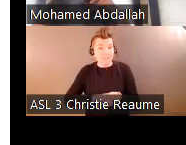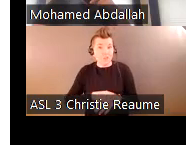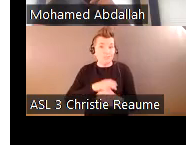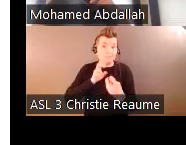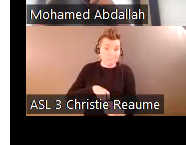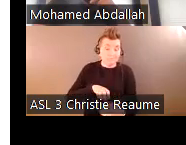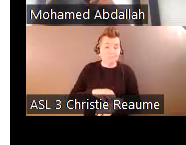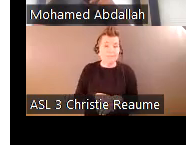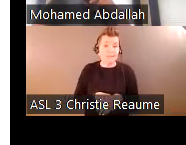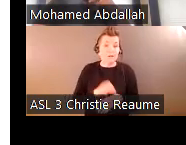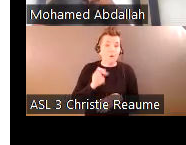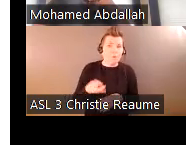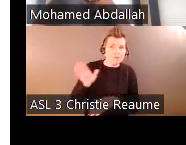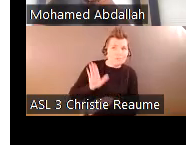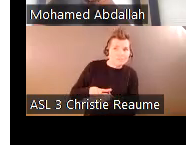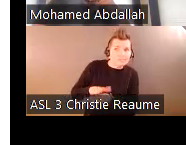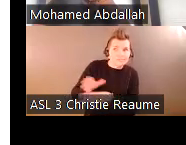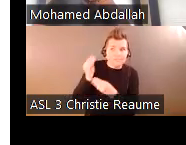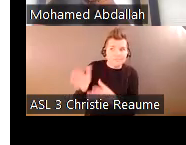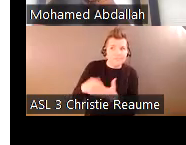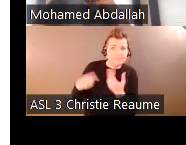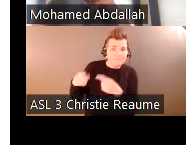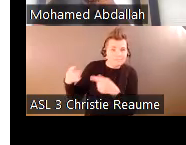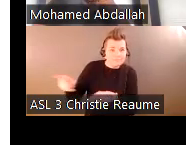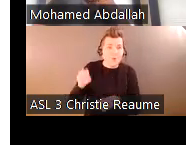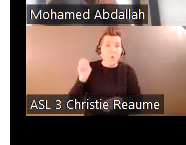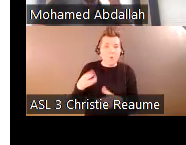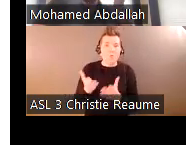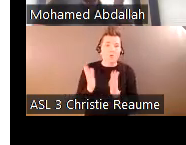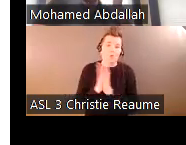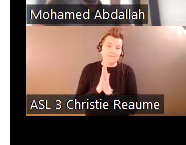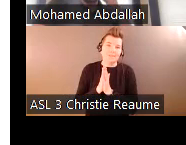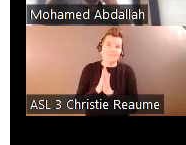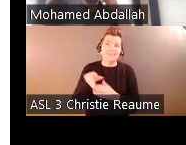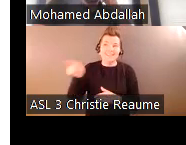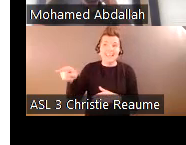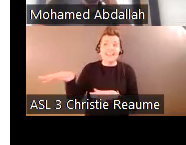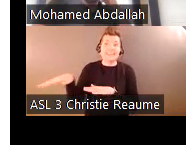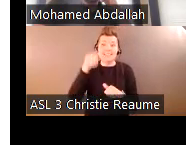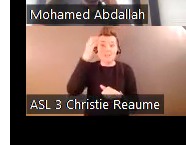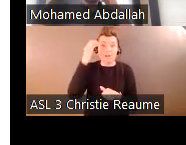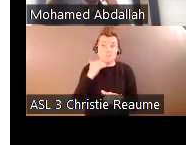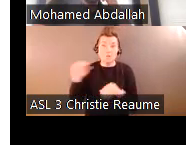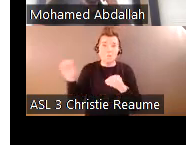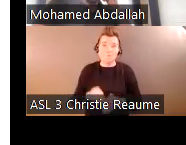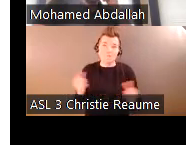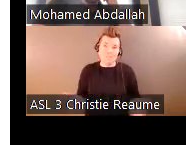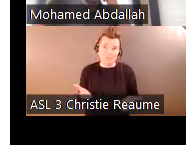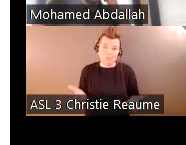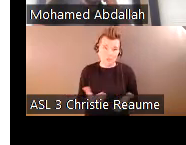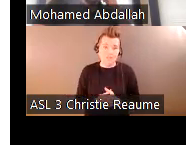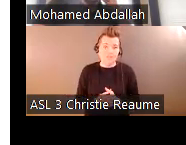approach or a request to discharge to our shelter due to an eviction from a personal care home,